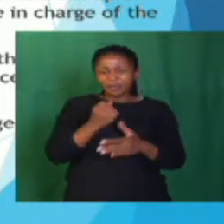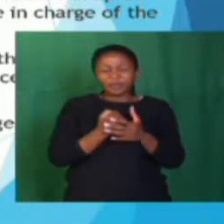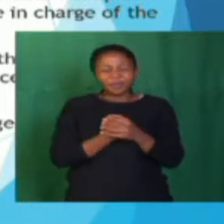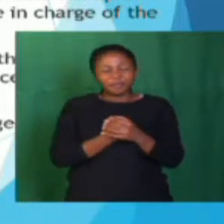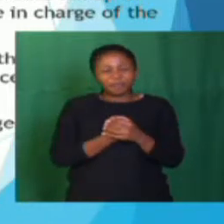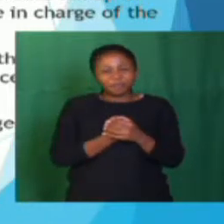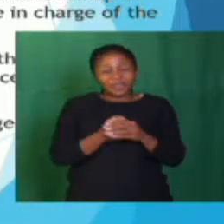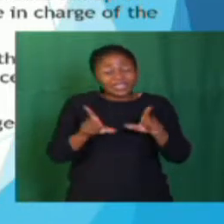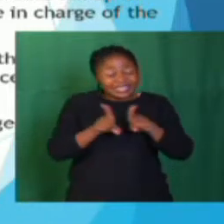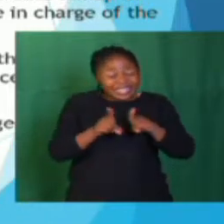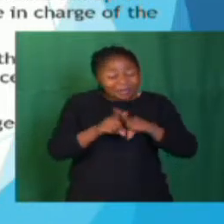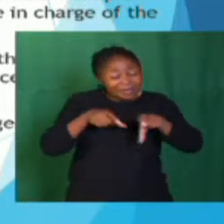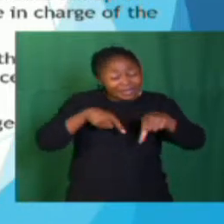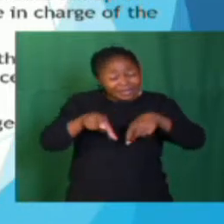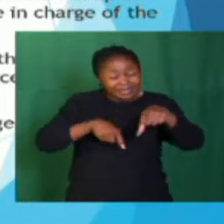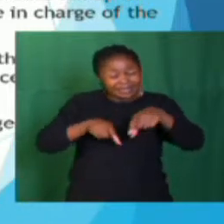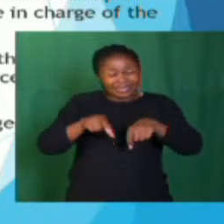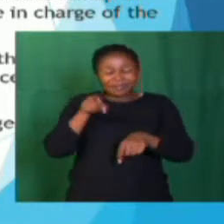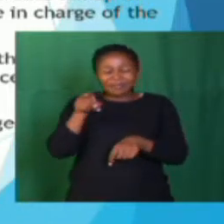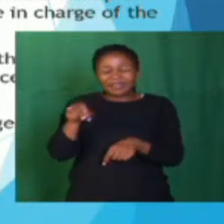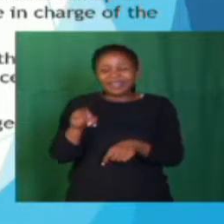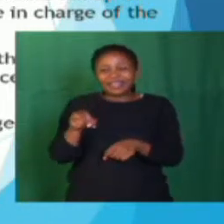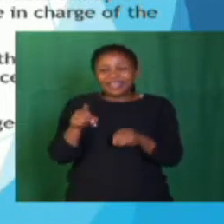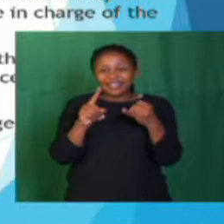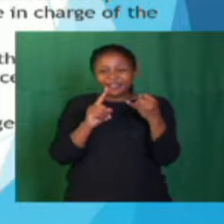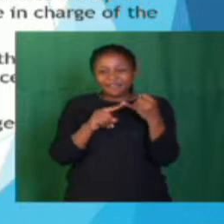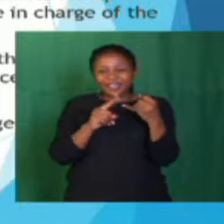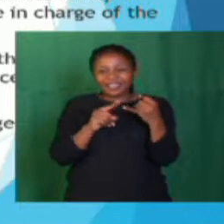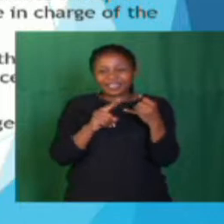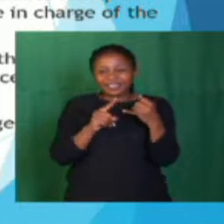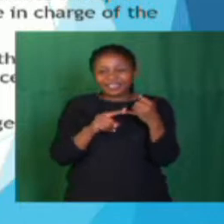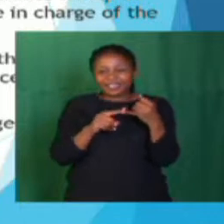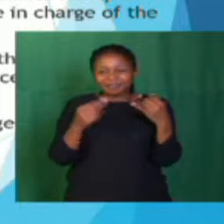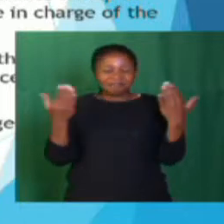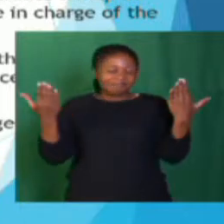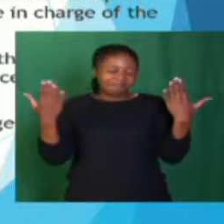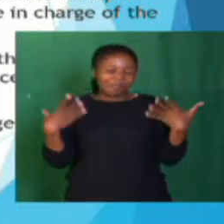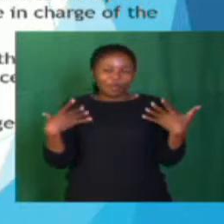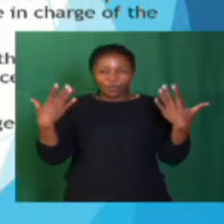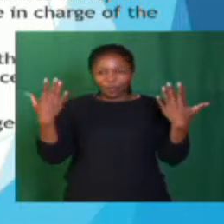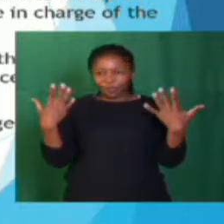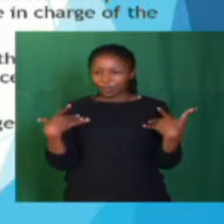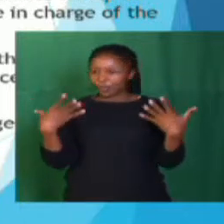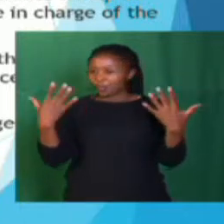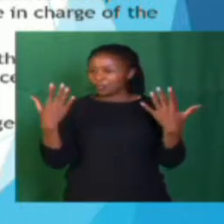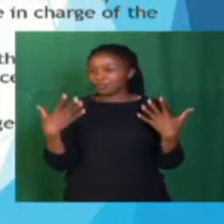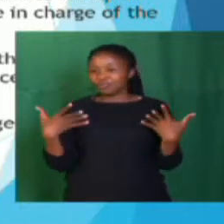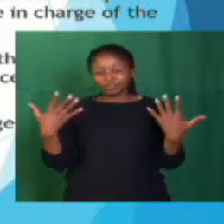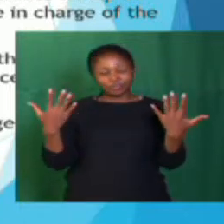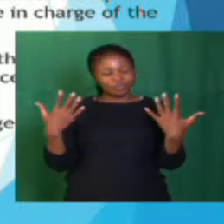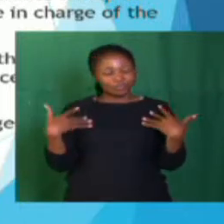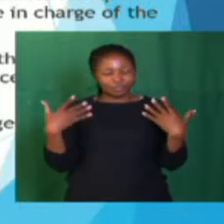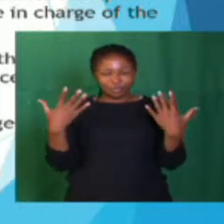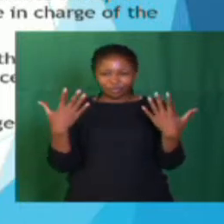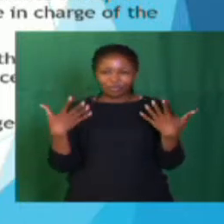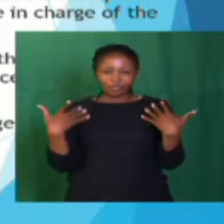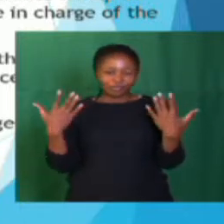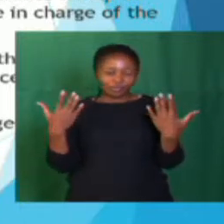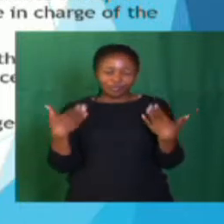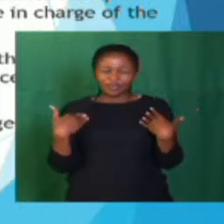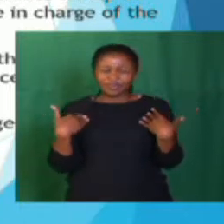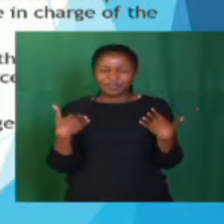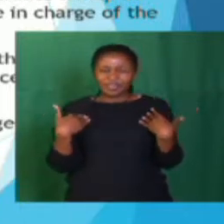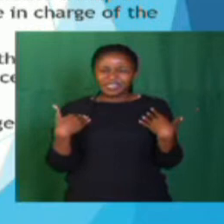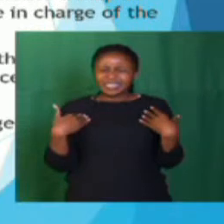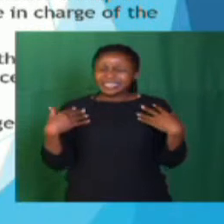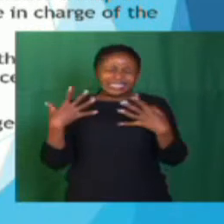engaged in an oral examination, relax. Do not be stressed unnecessarily. I do not know what happens in